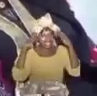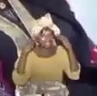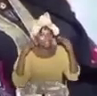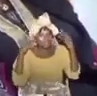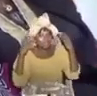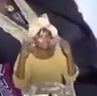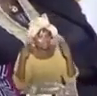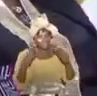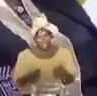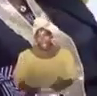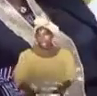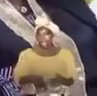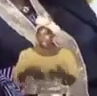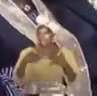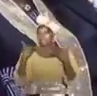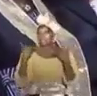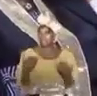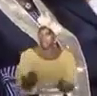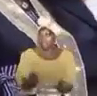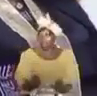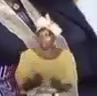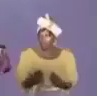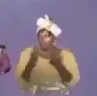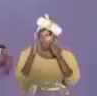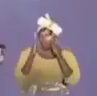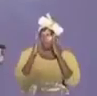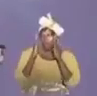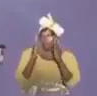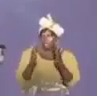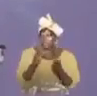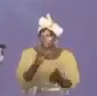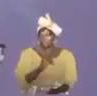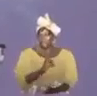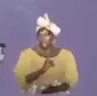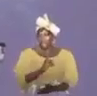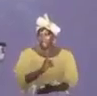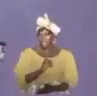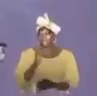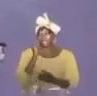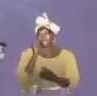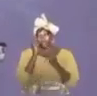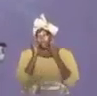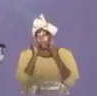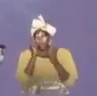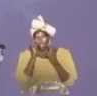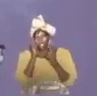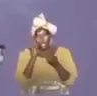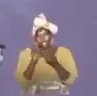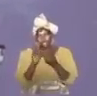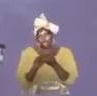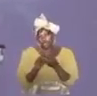Now, I want you to please pay attention. I just thought to